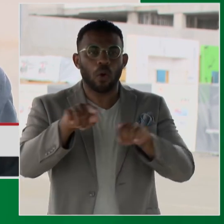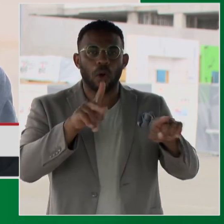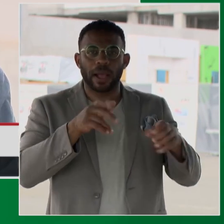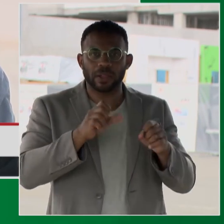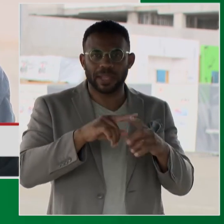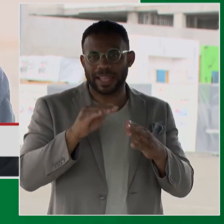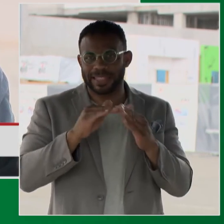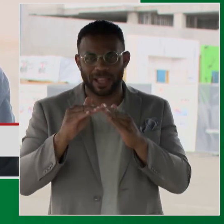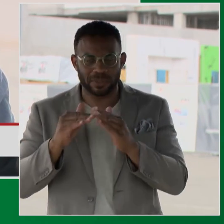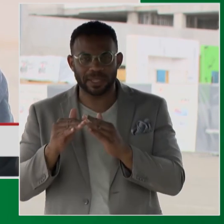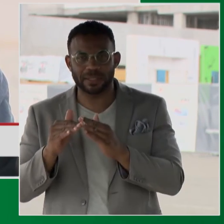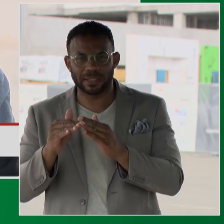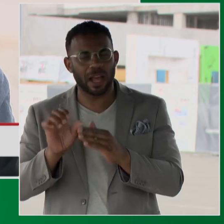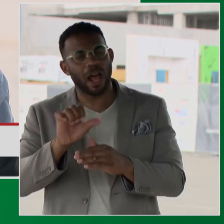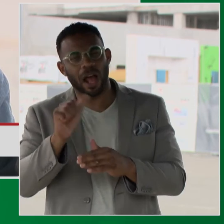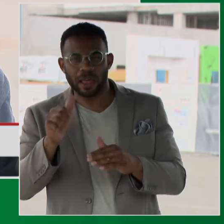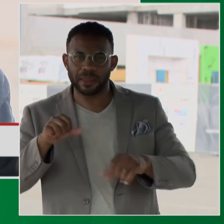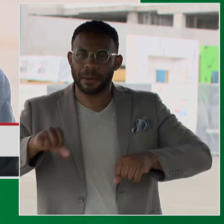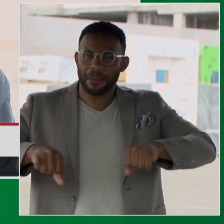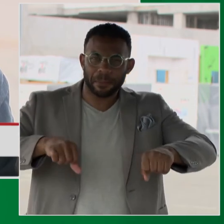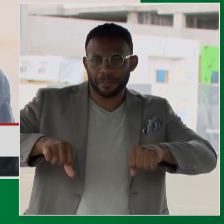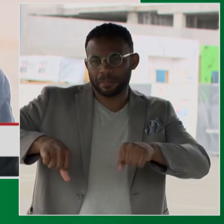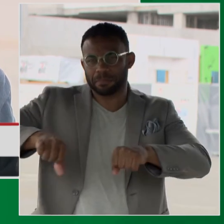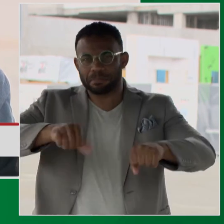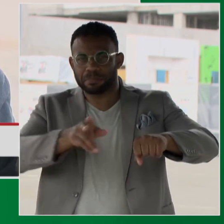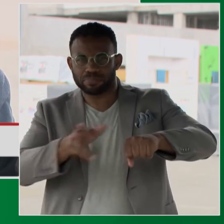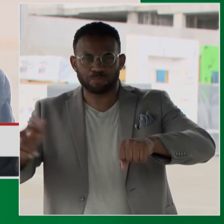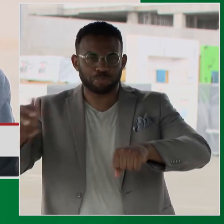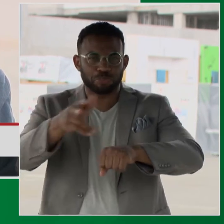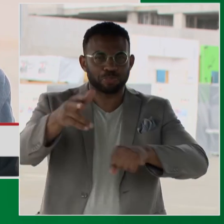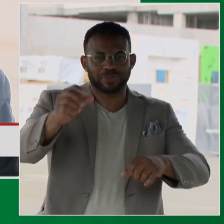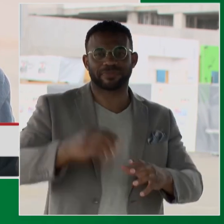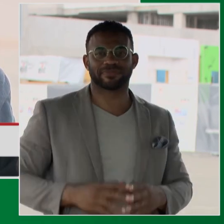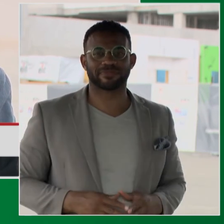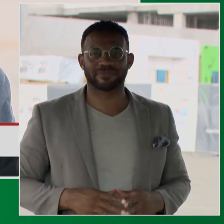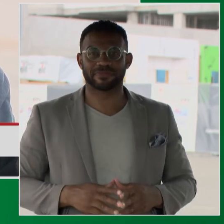in downtown, and other bike and transit improvements.